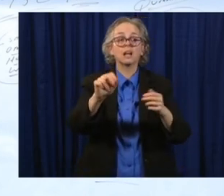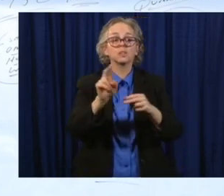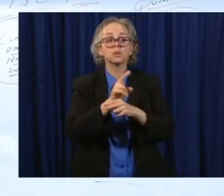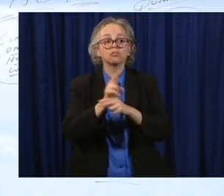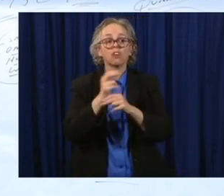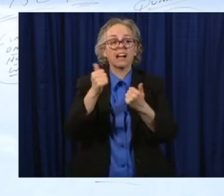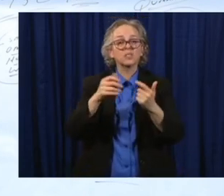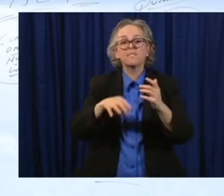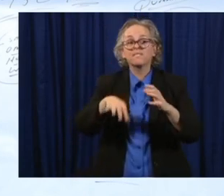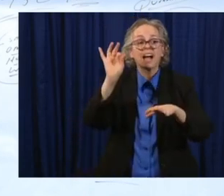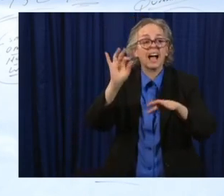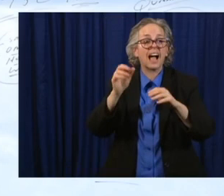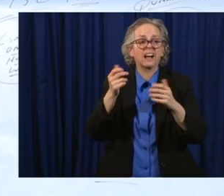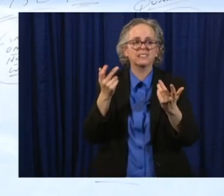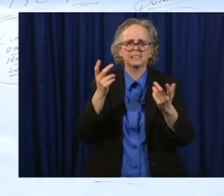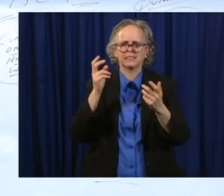coronavirus.